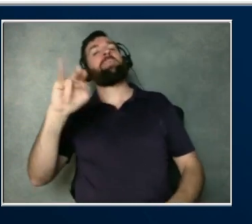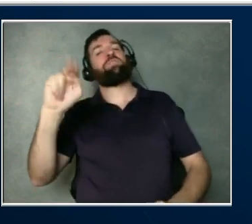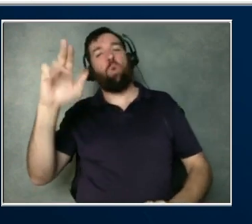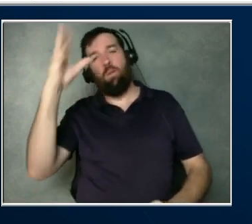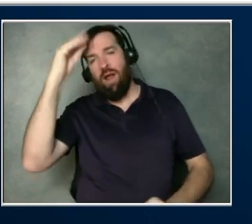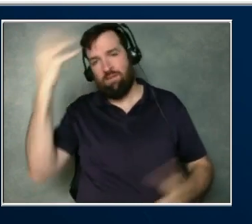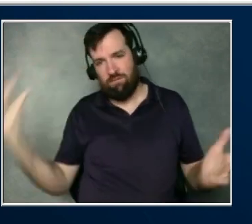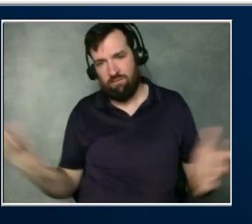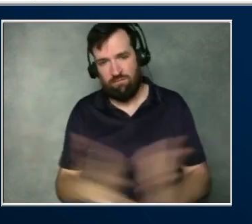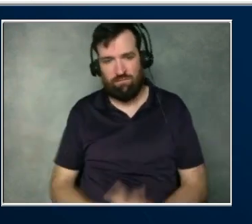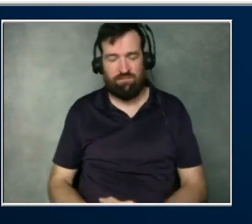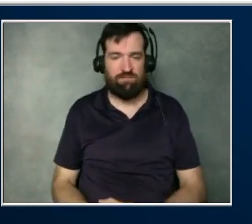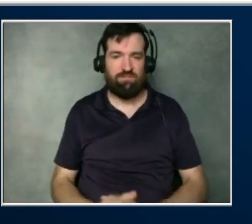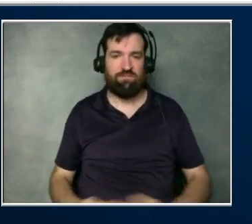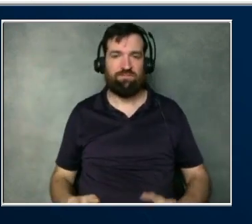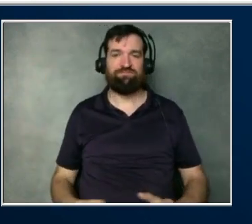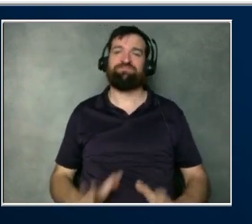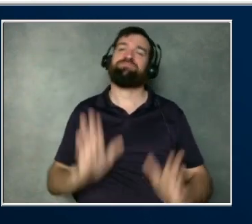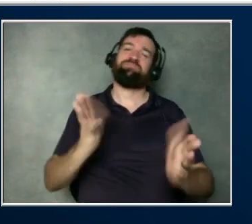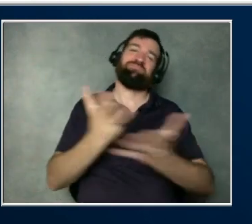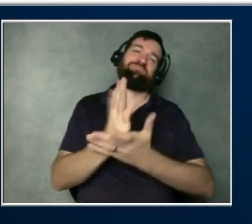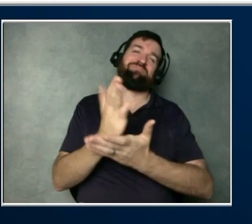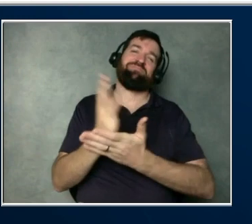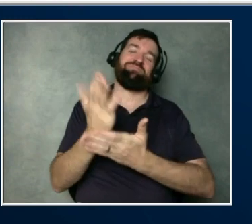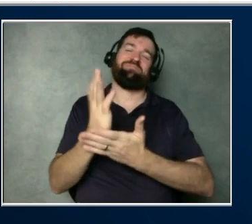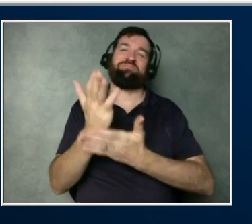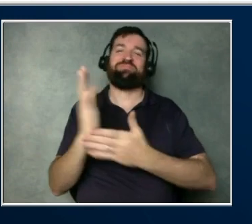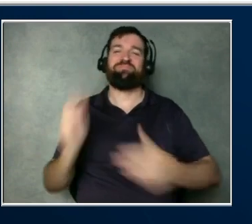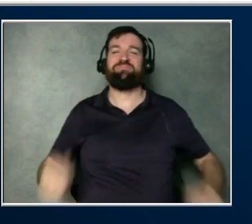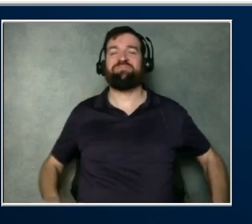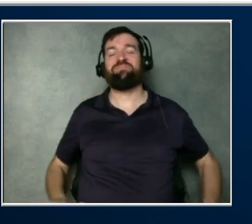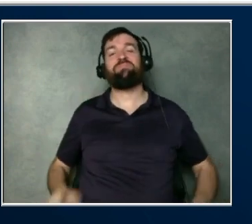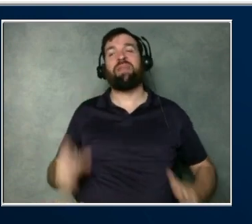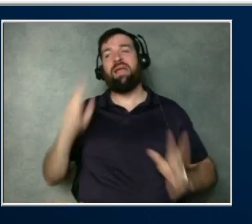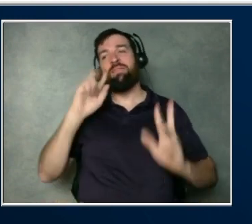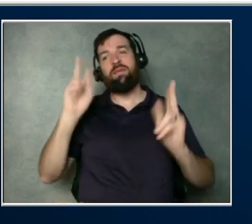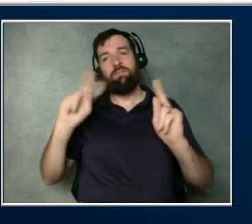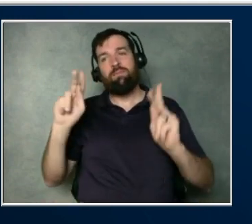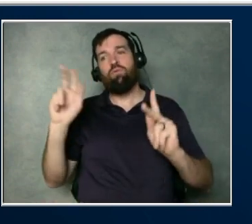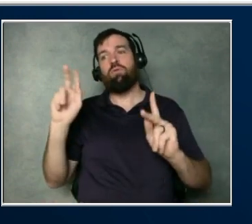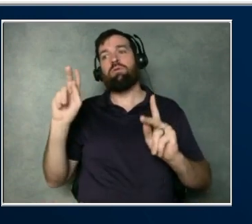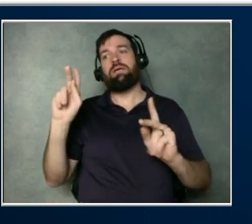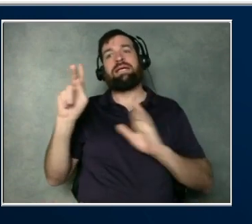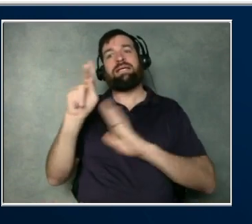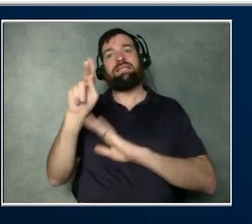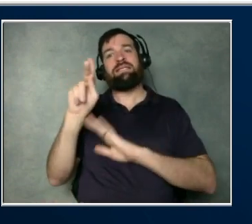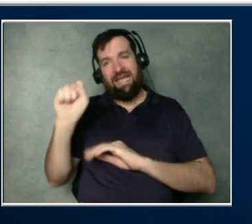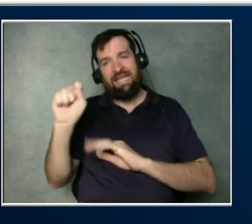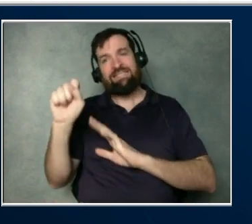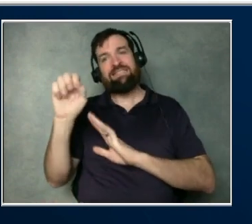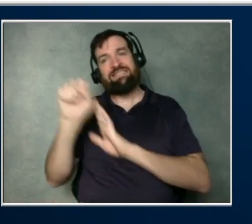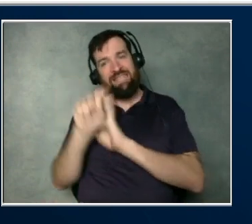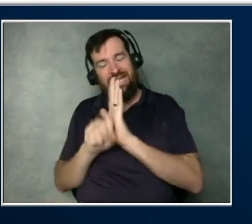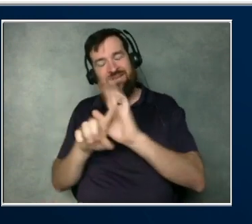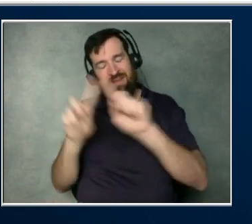Minnesota boy saying it's it. okay. Completely all right. It's okay. Although I think the people at Mankato State would be mad if you. I'm just kidding, of course. But